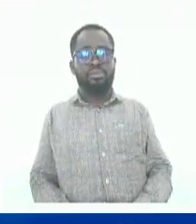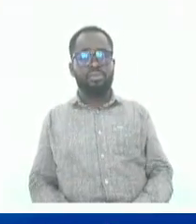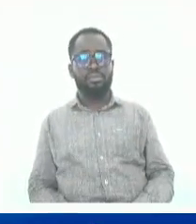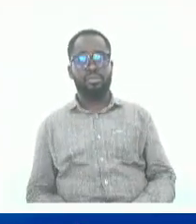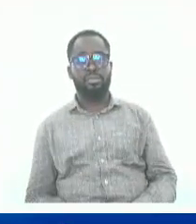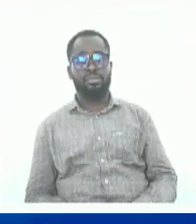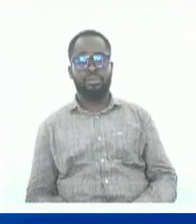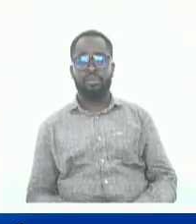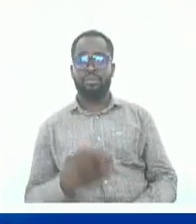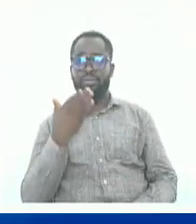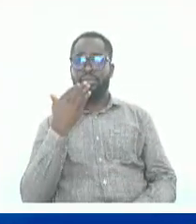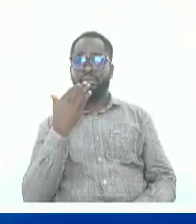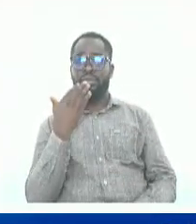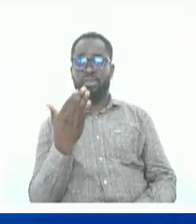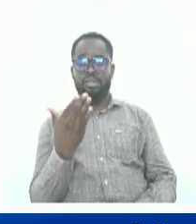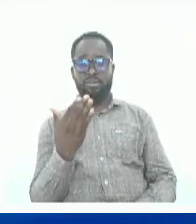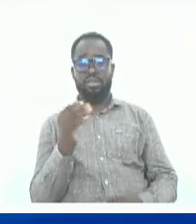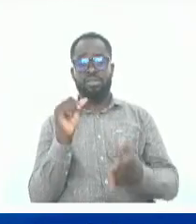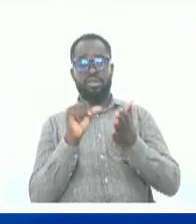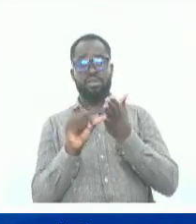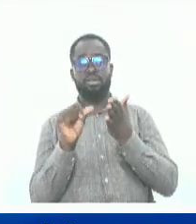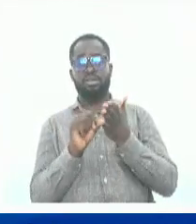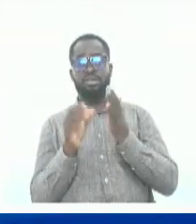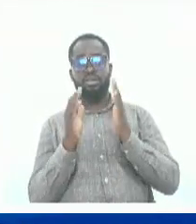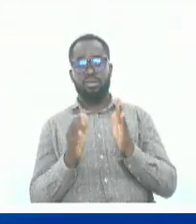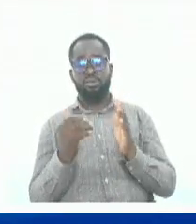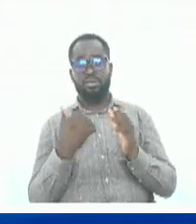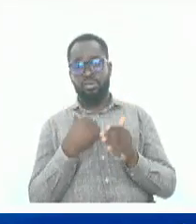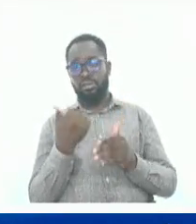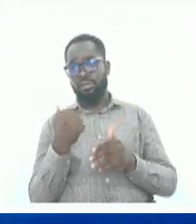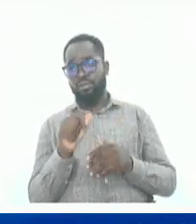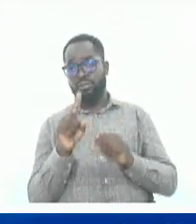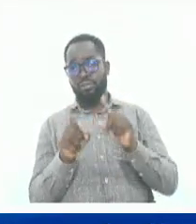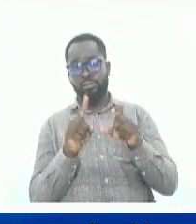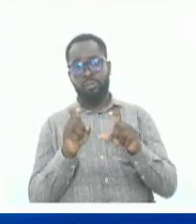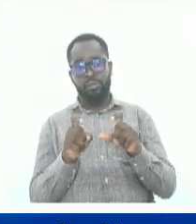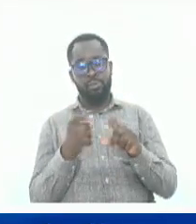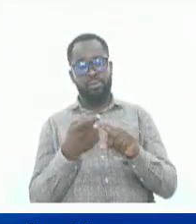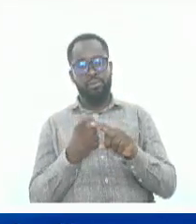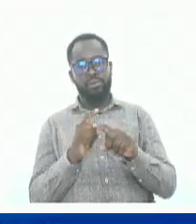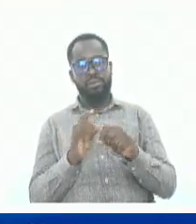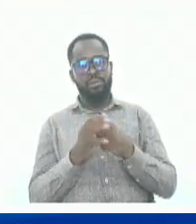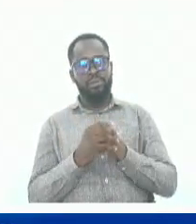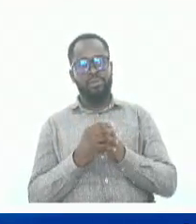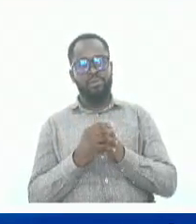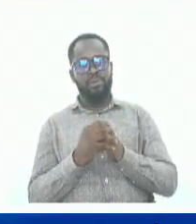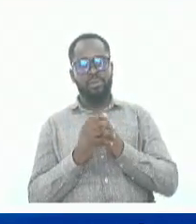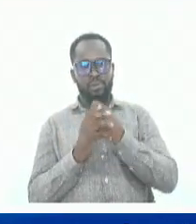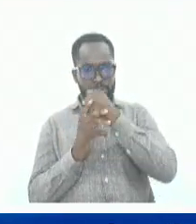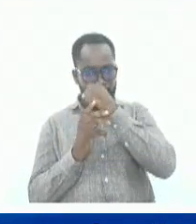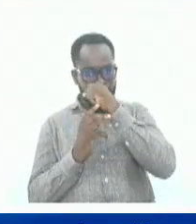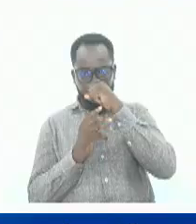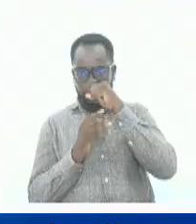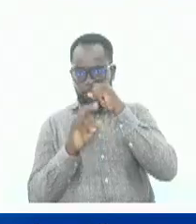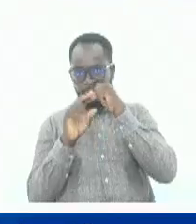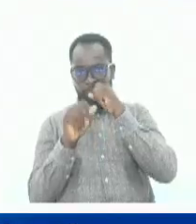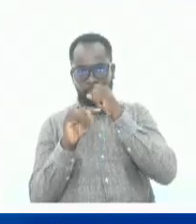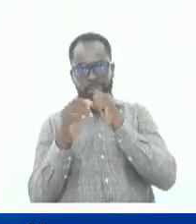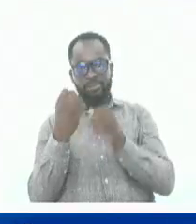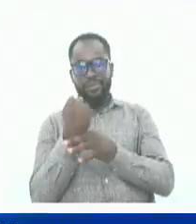Thank you to our esteemed auditors. And do we have any questions from our unit